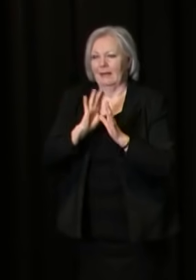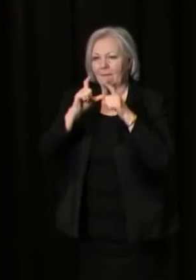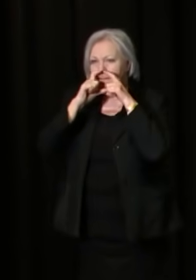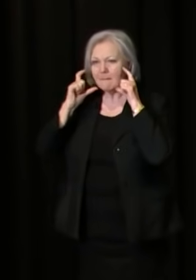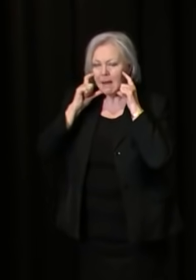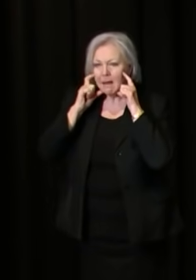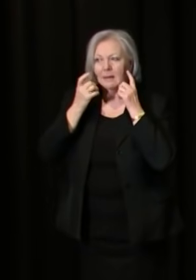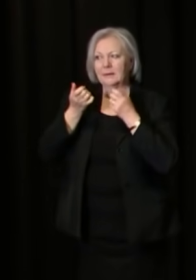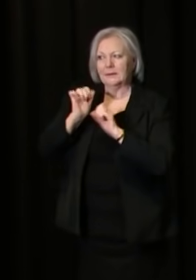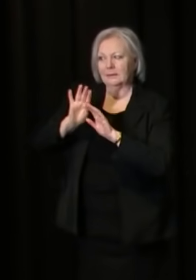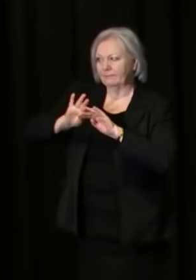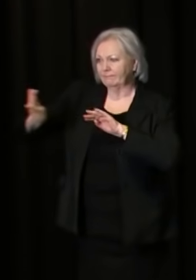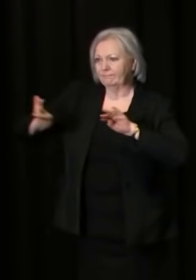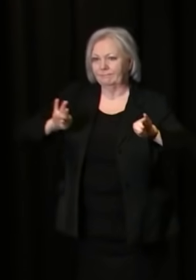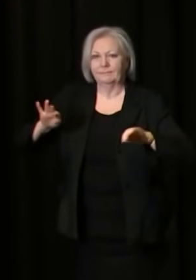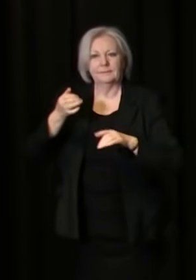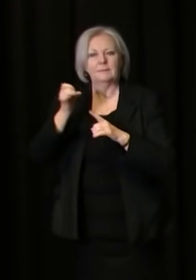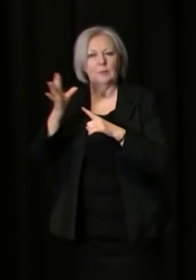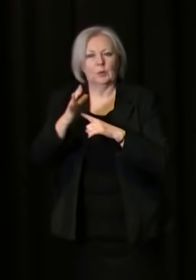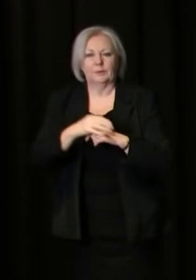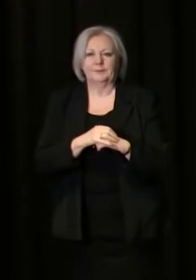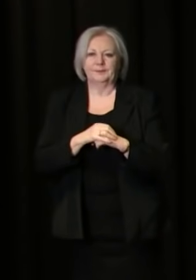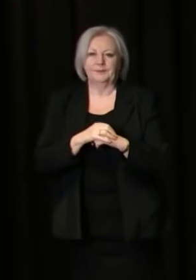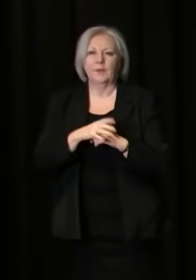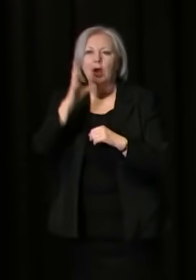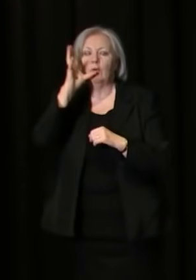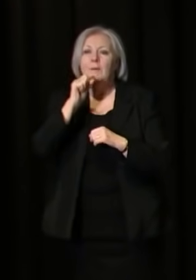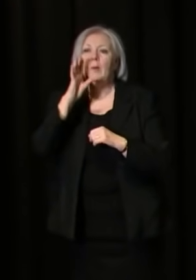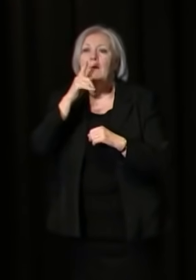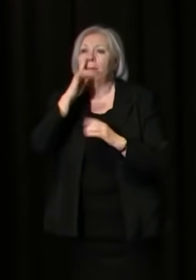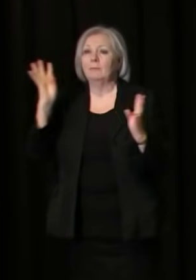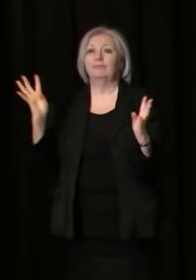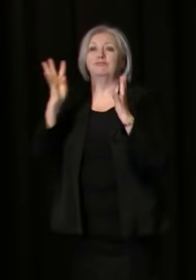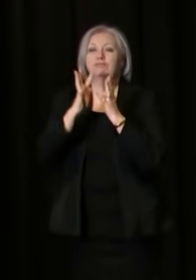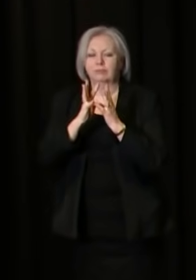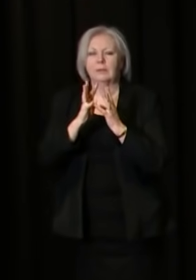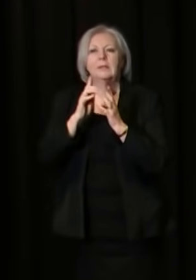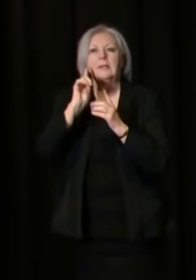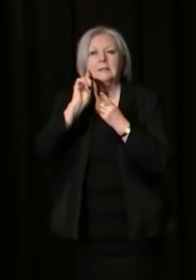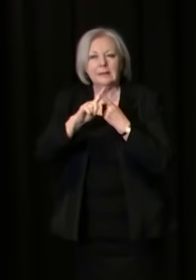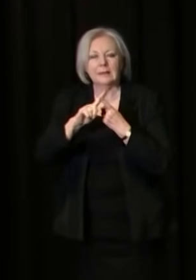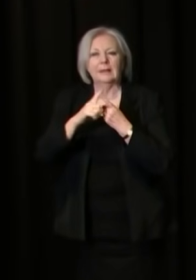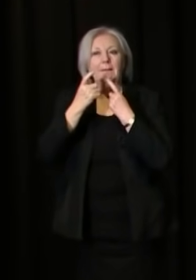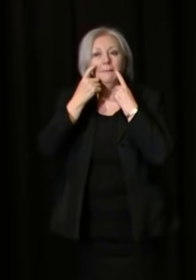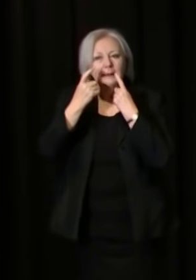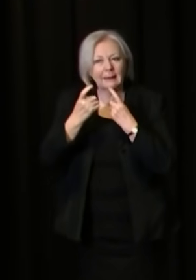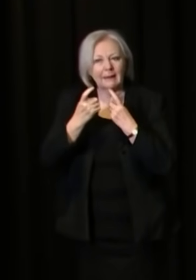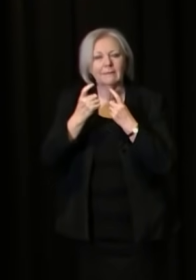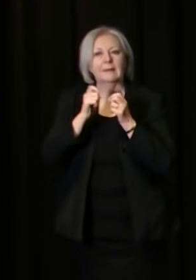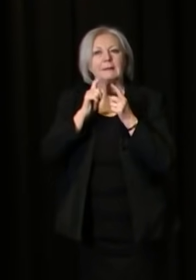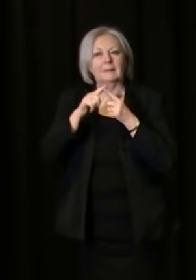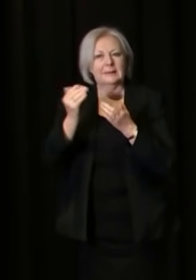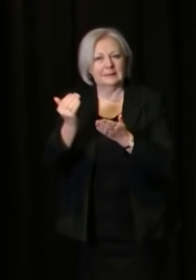come together, there are still the opportunities to do that safely, to protect yourself and each other.